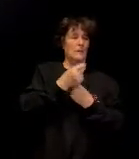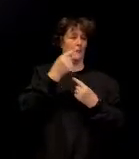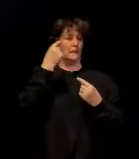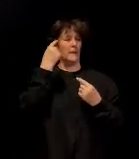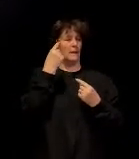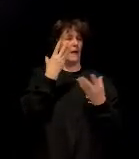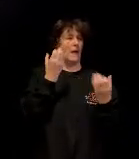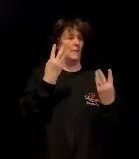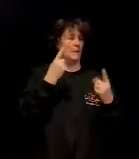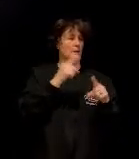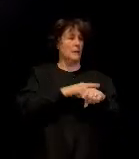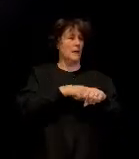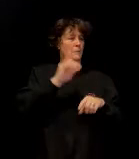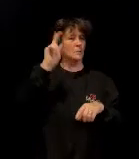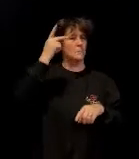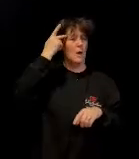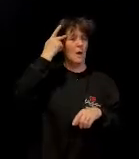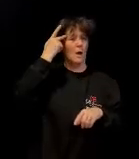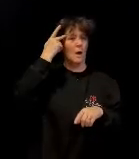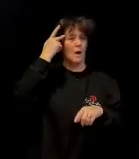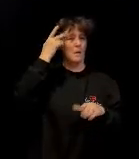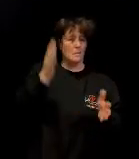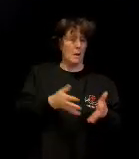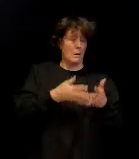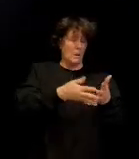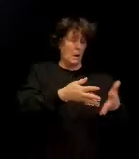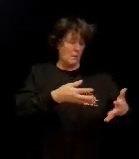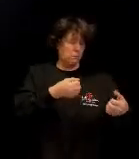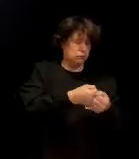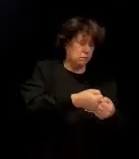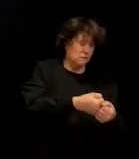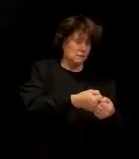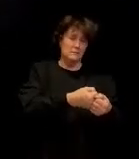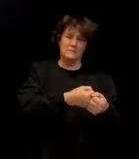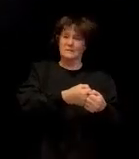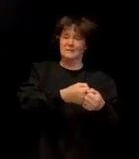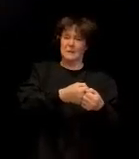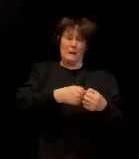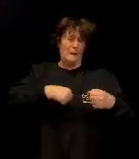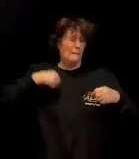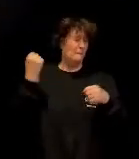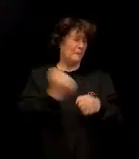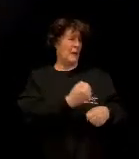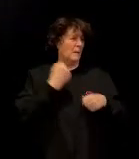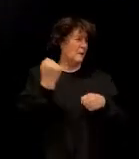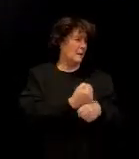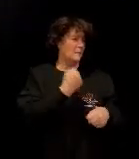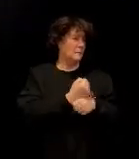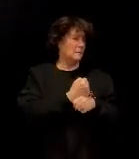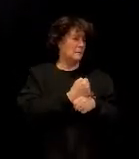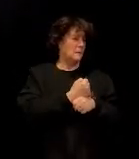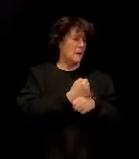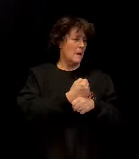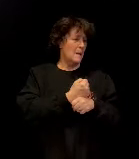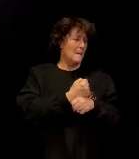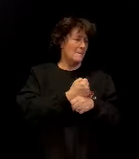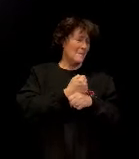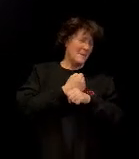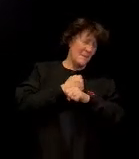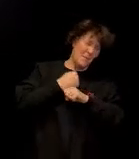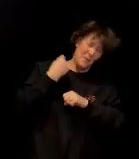many times he had been shipwrecked and all these different things. But he'd always revert back to what God was